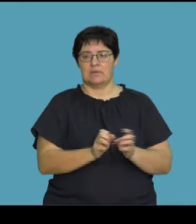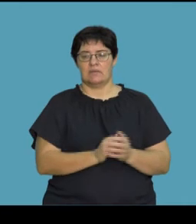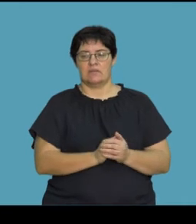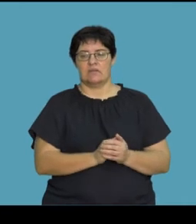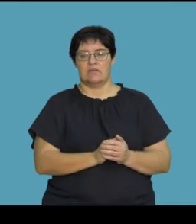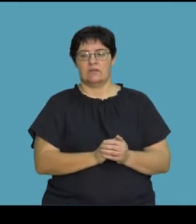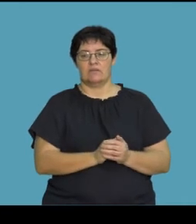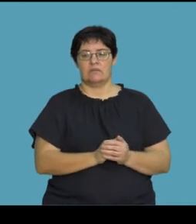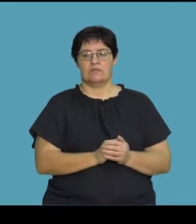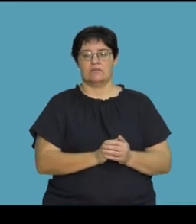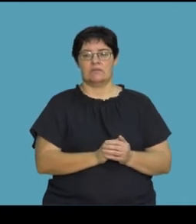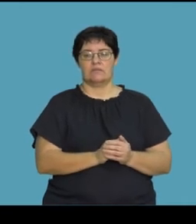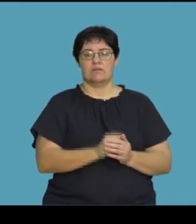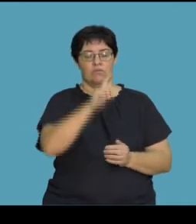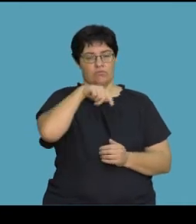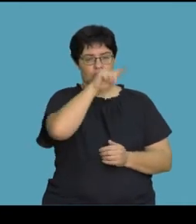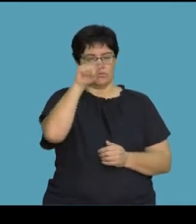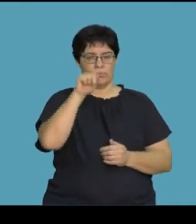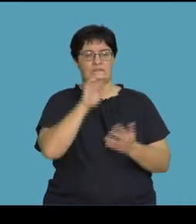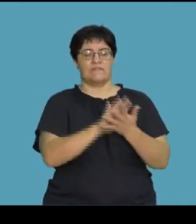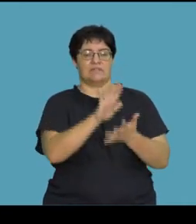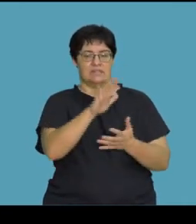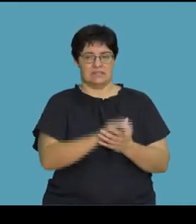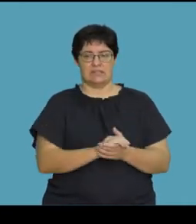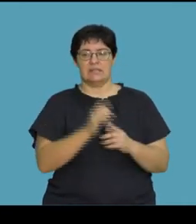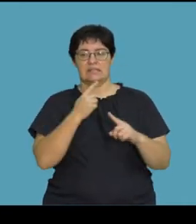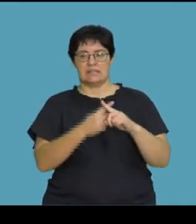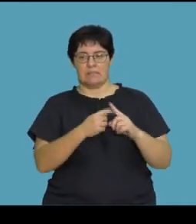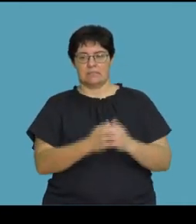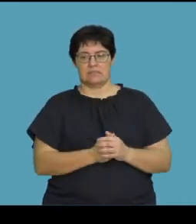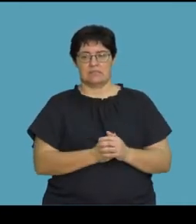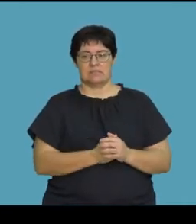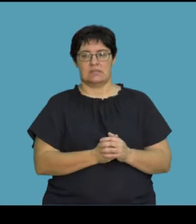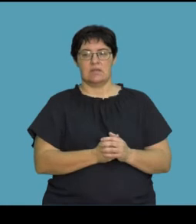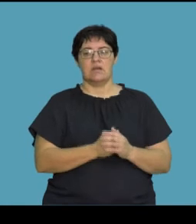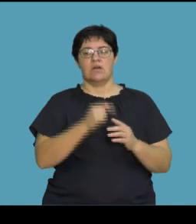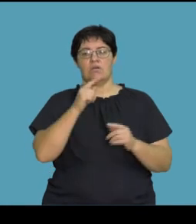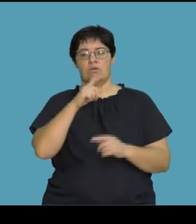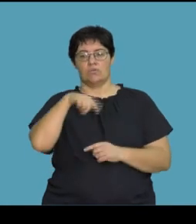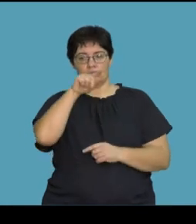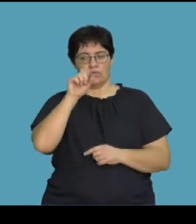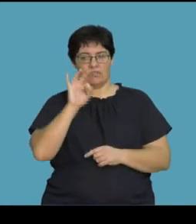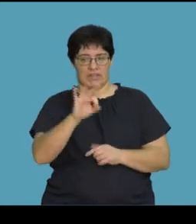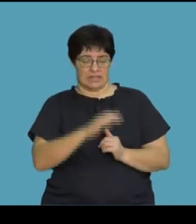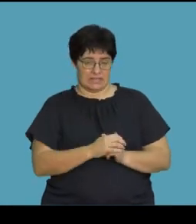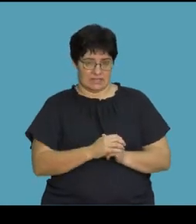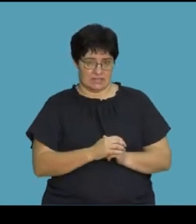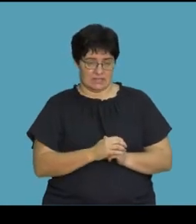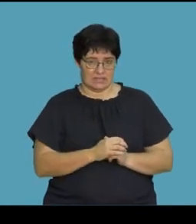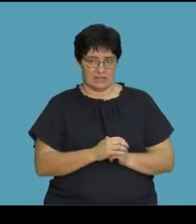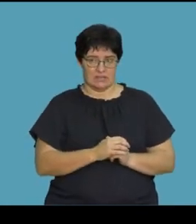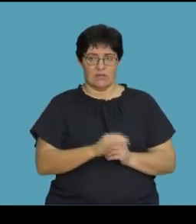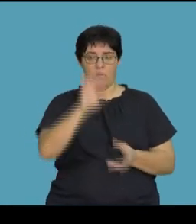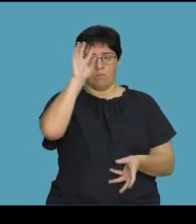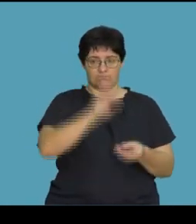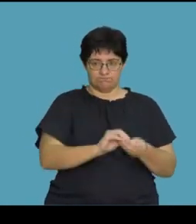as root of 15 multiplied by root of 3. All of this